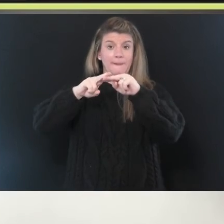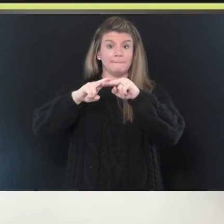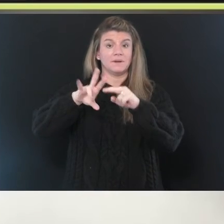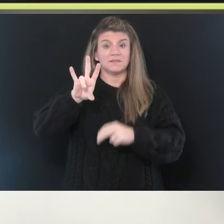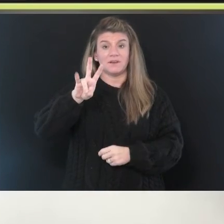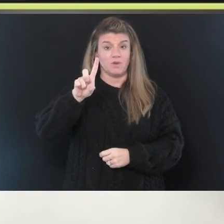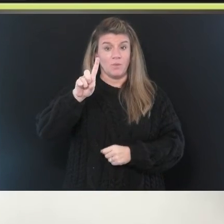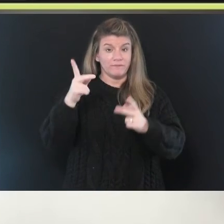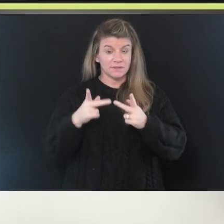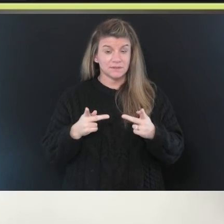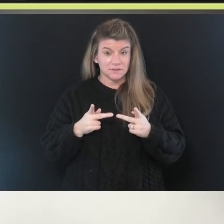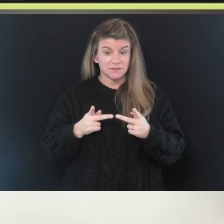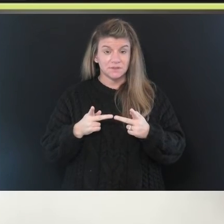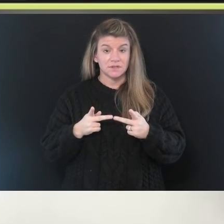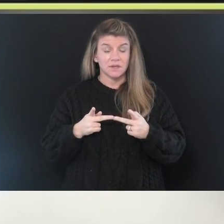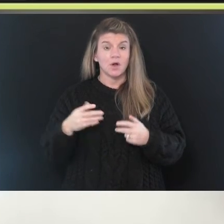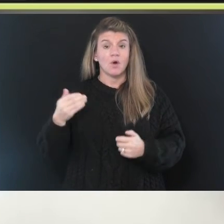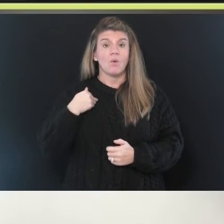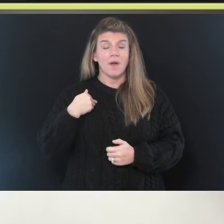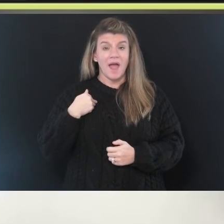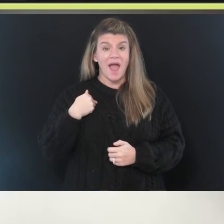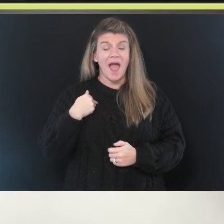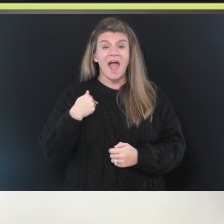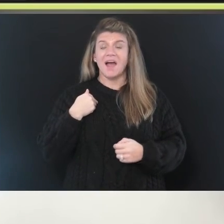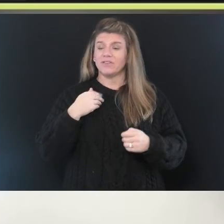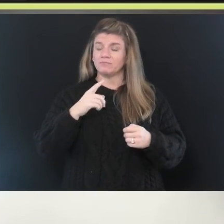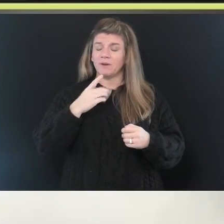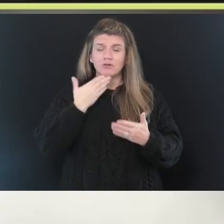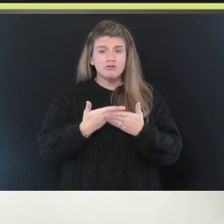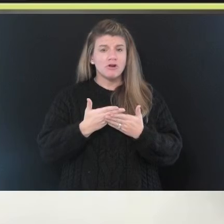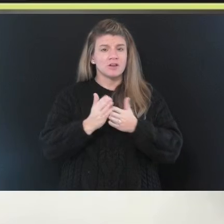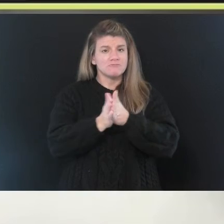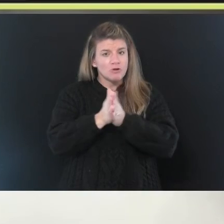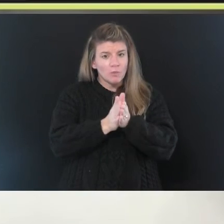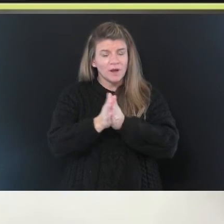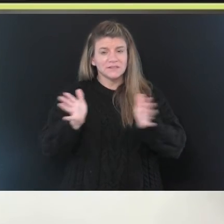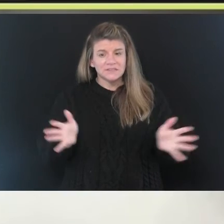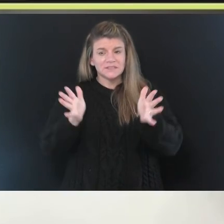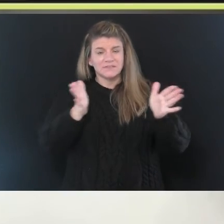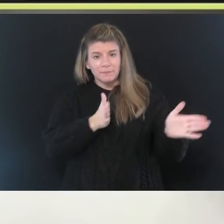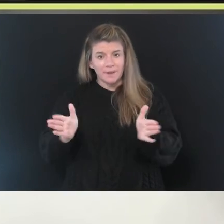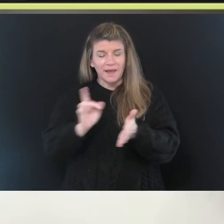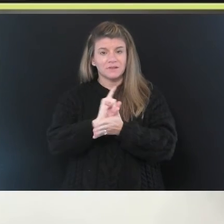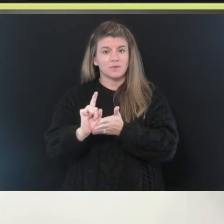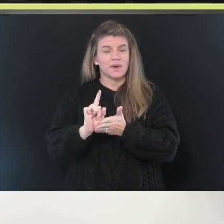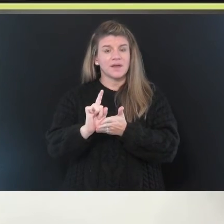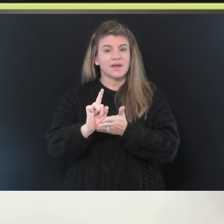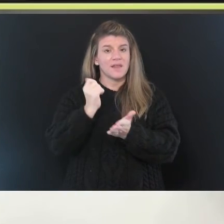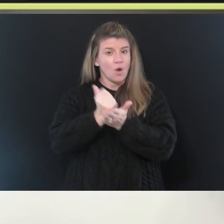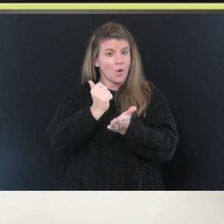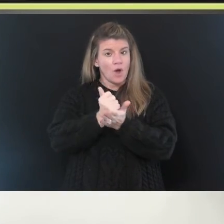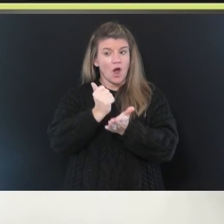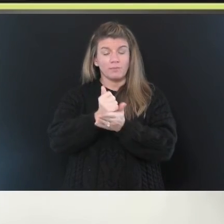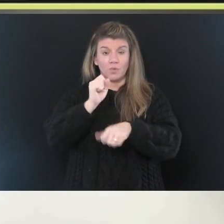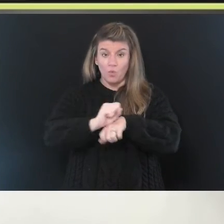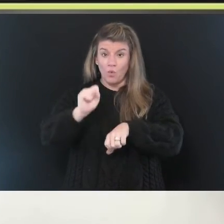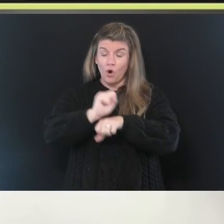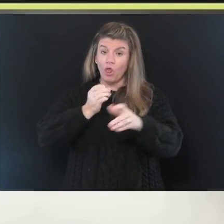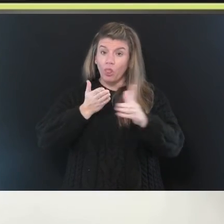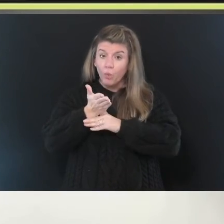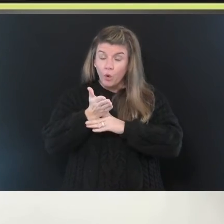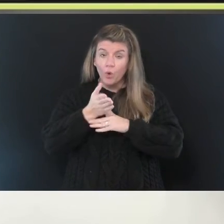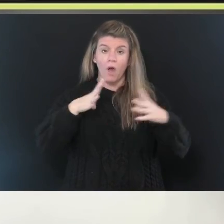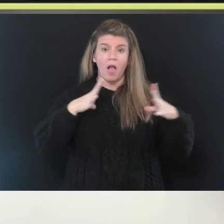71 facilities. We have an aggressive plan this week that works through the holidays with the exception of